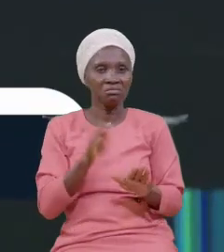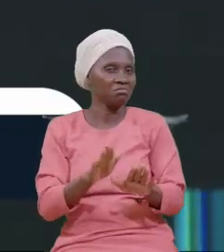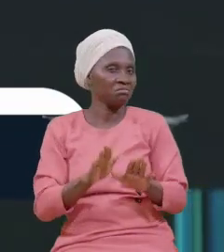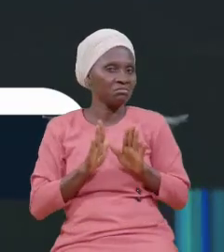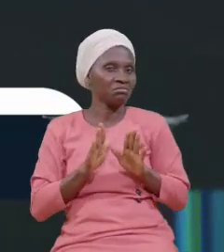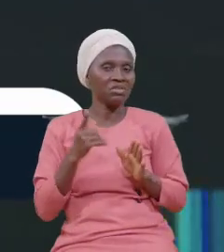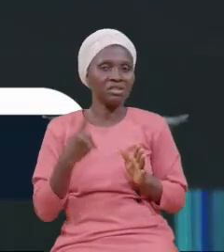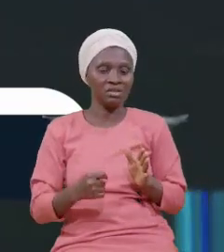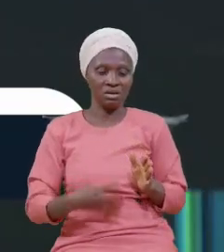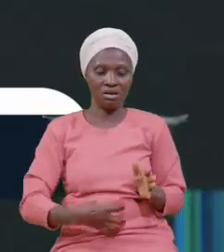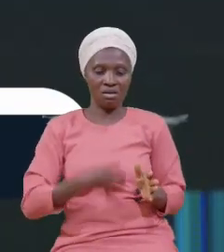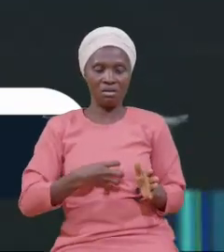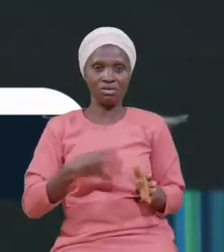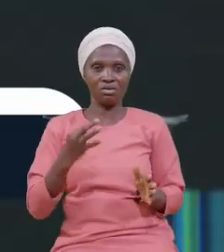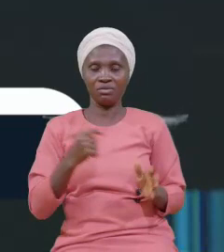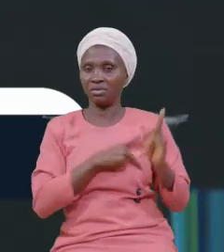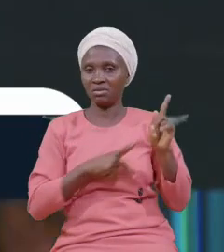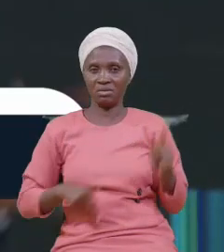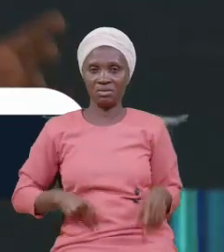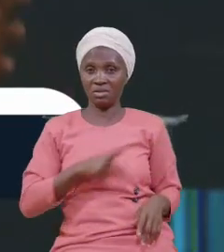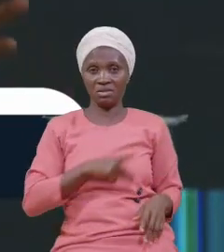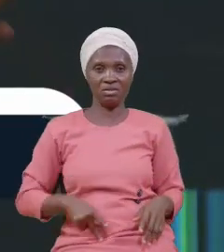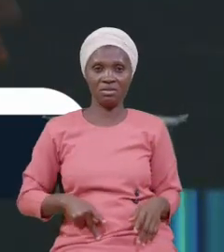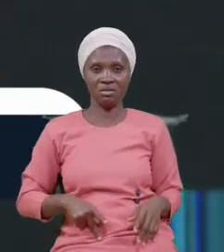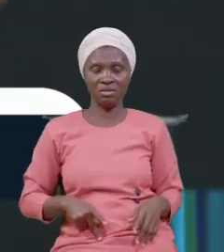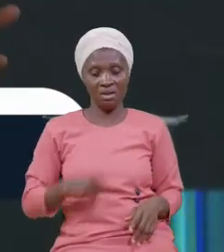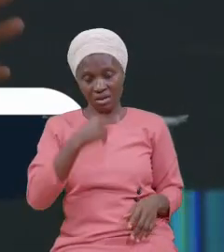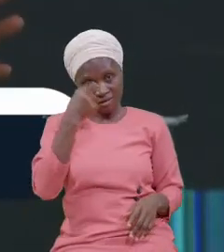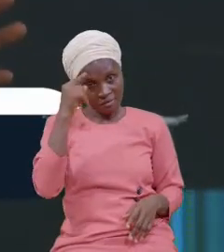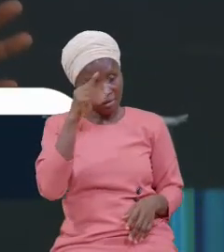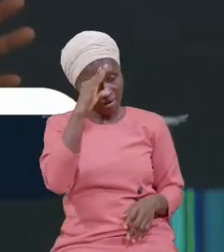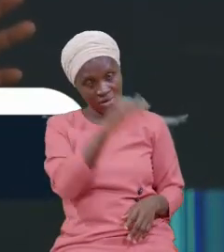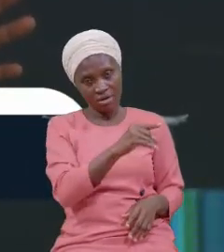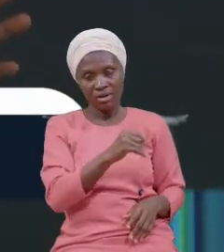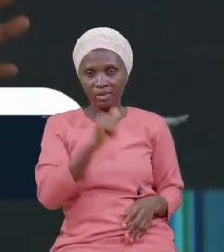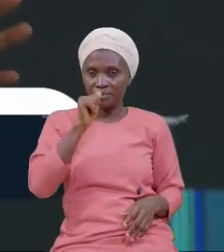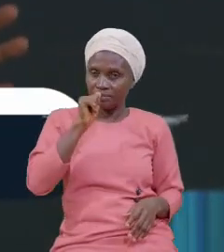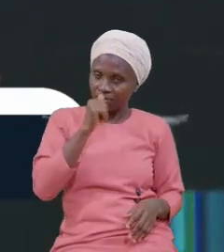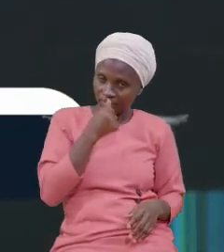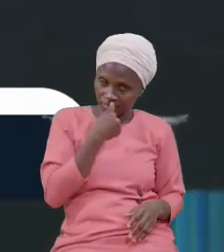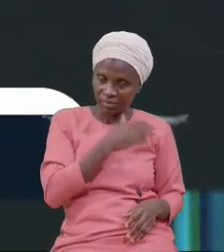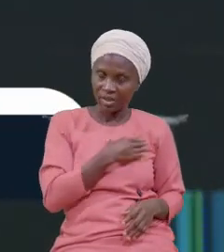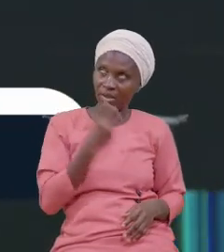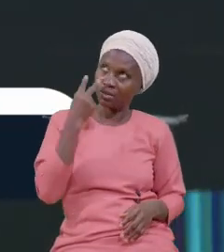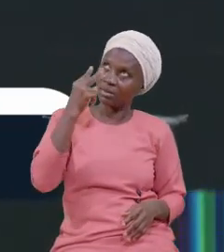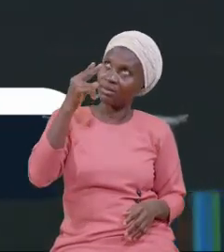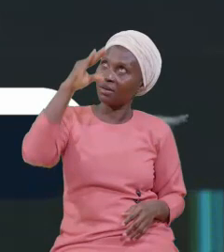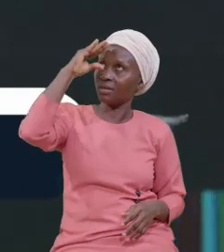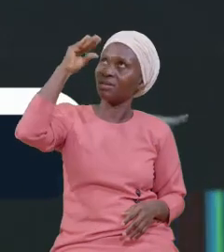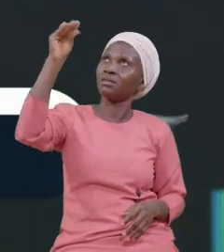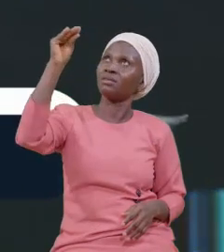wrath of the king. For he endured as seeing him who